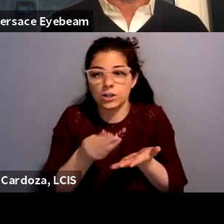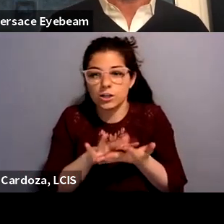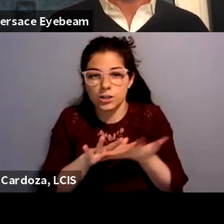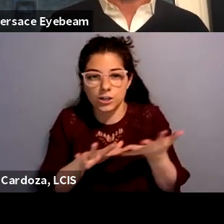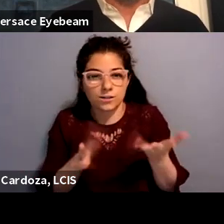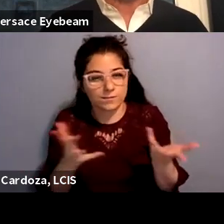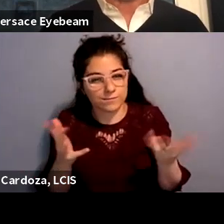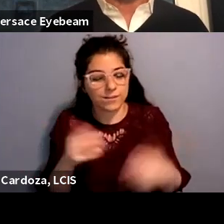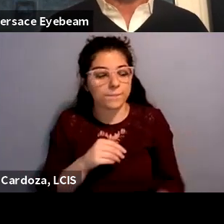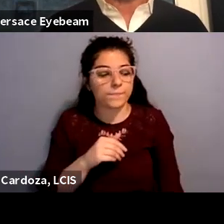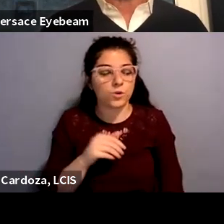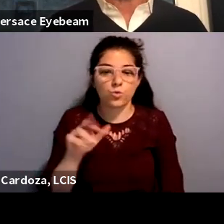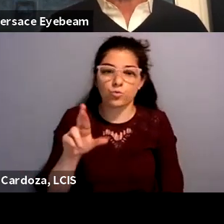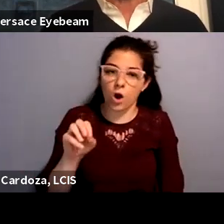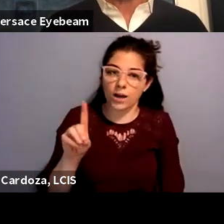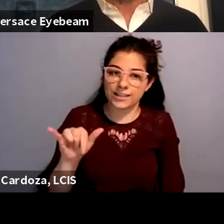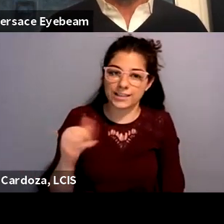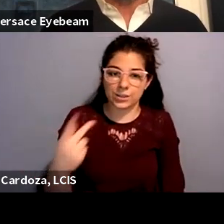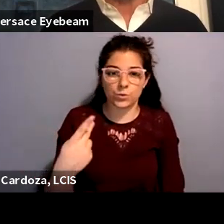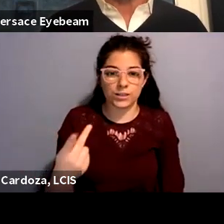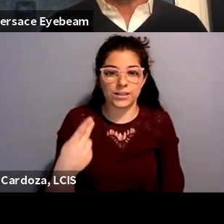so Roddy and I,